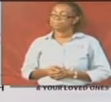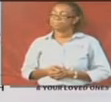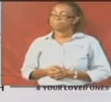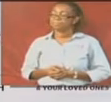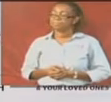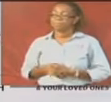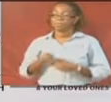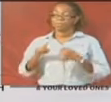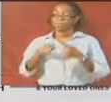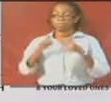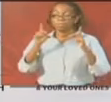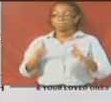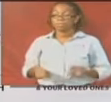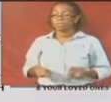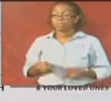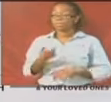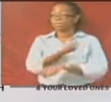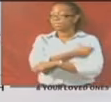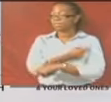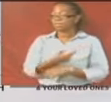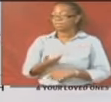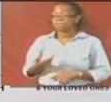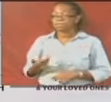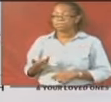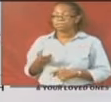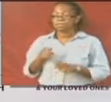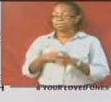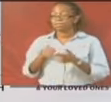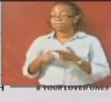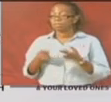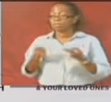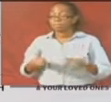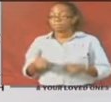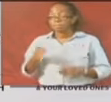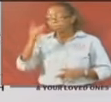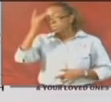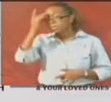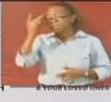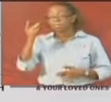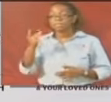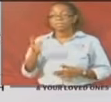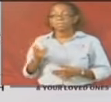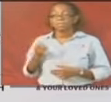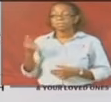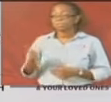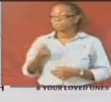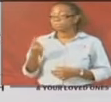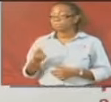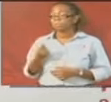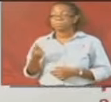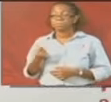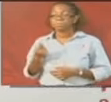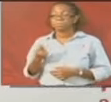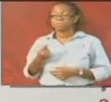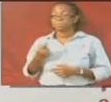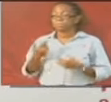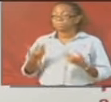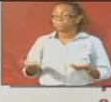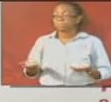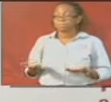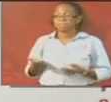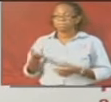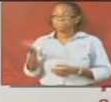adverse effects from a vaccinated individual can be reported to the site at which their